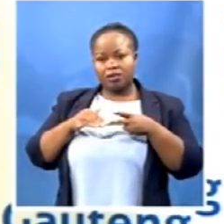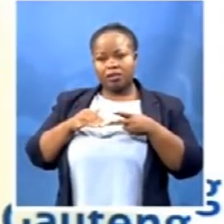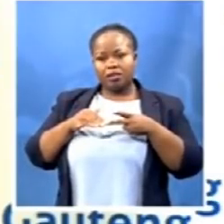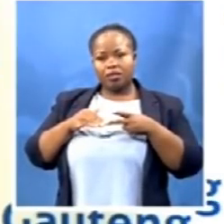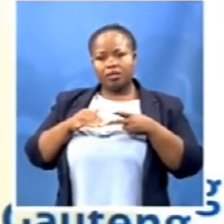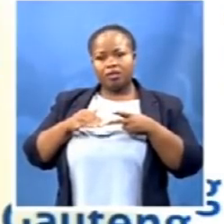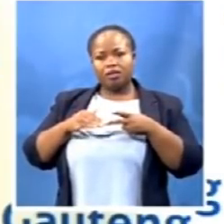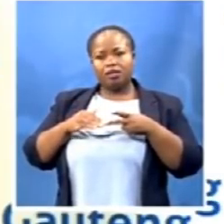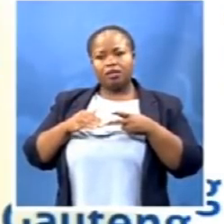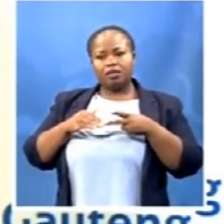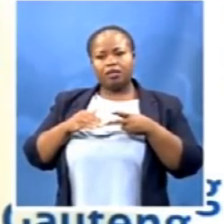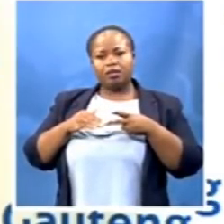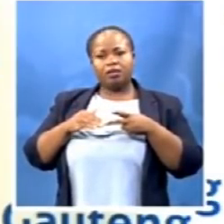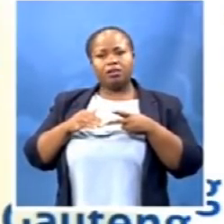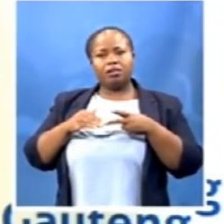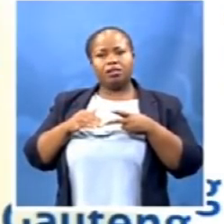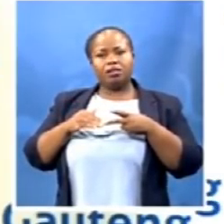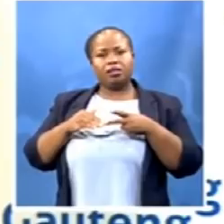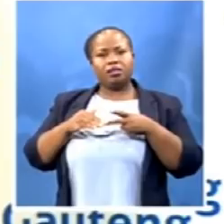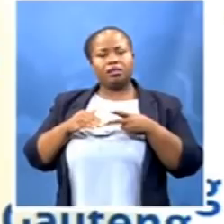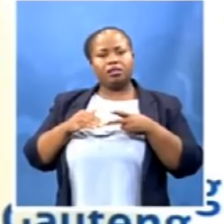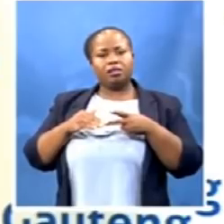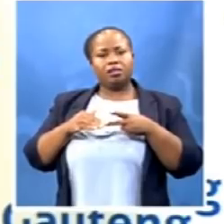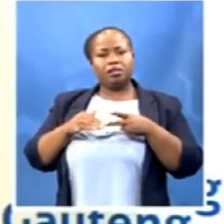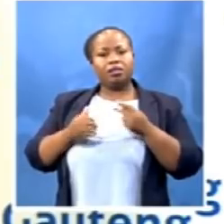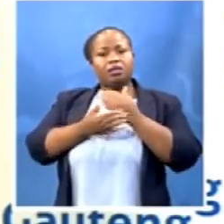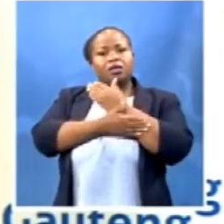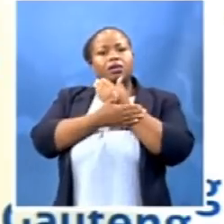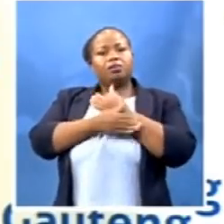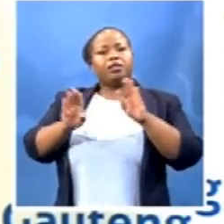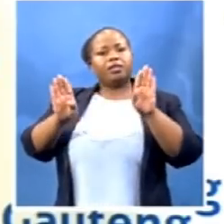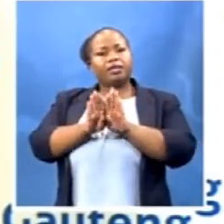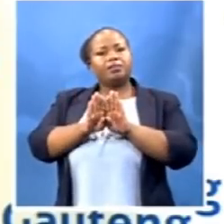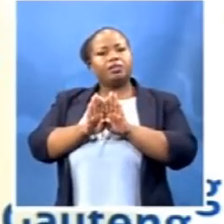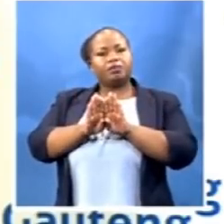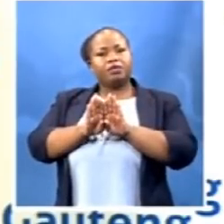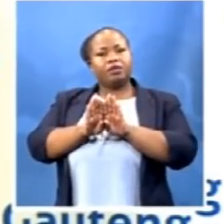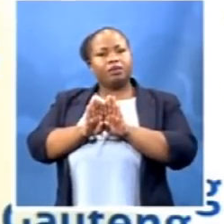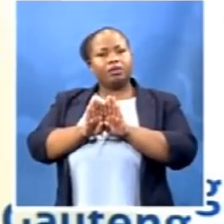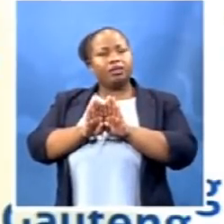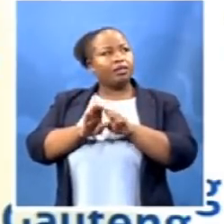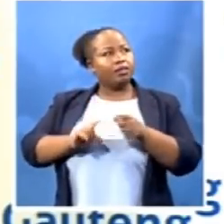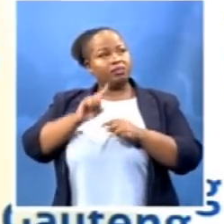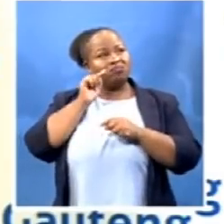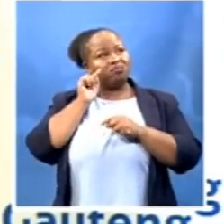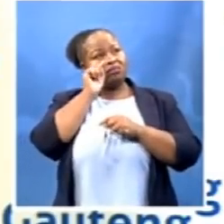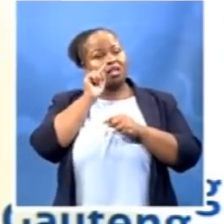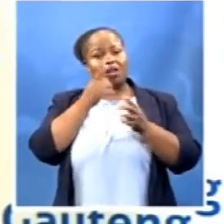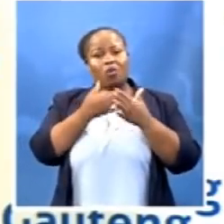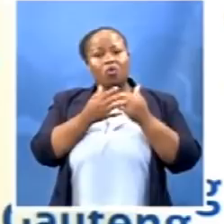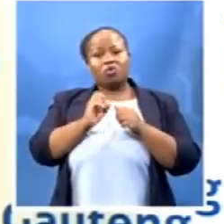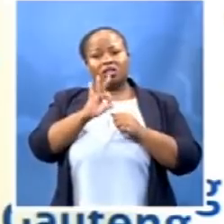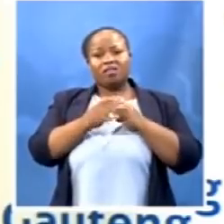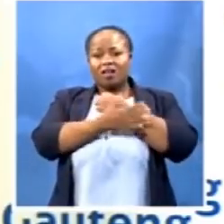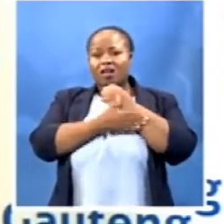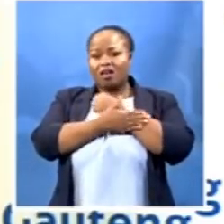the lockdown does not in any way encourage people to invade